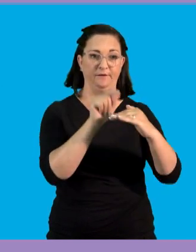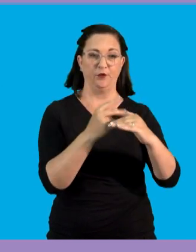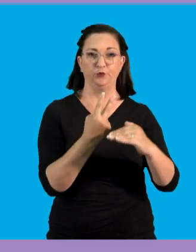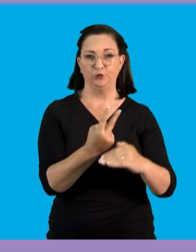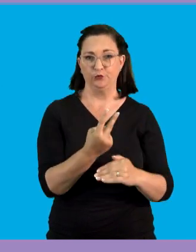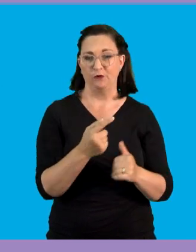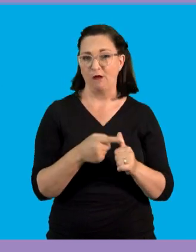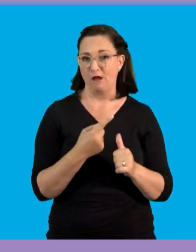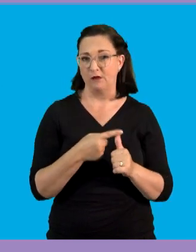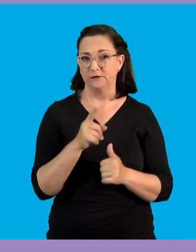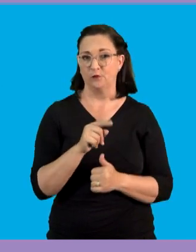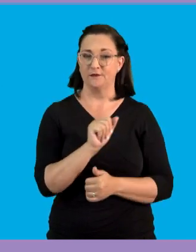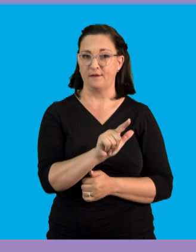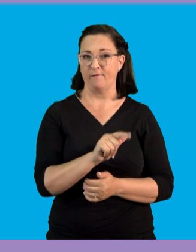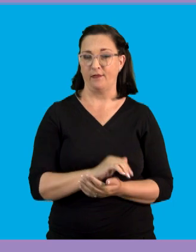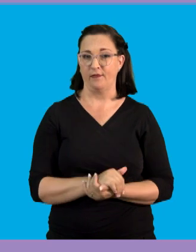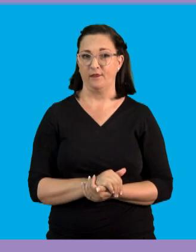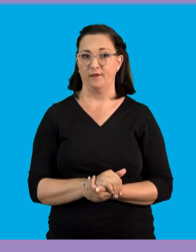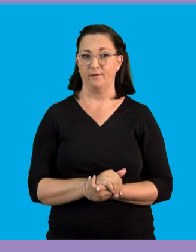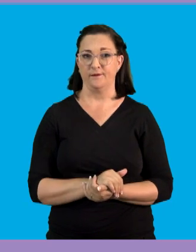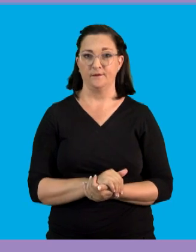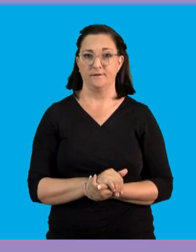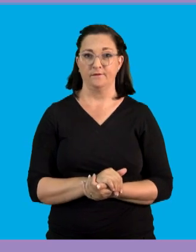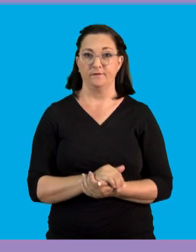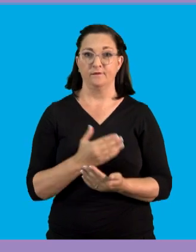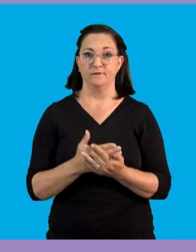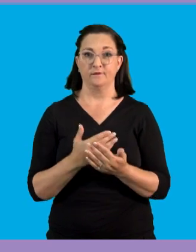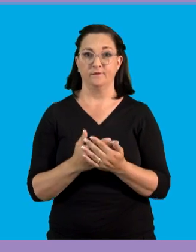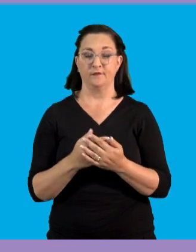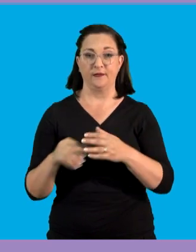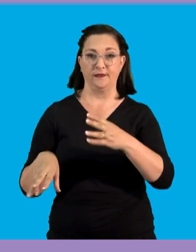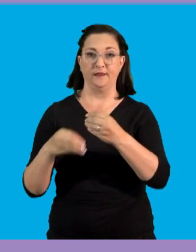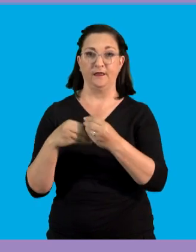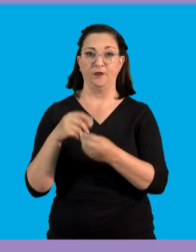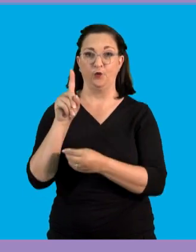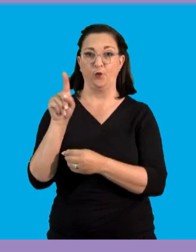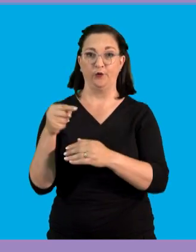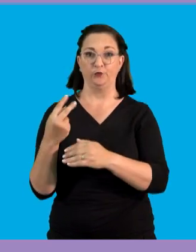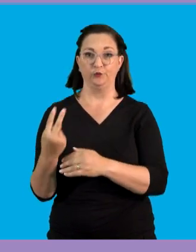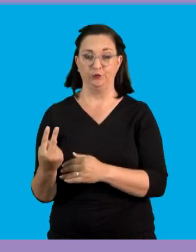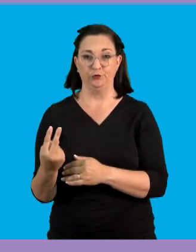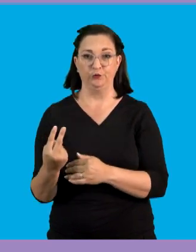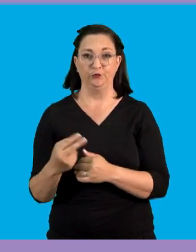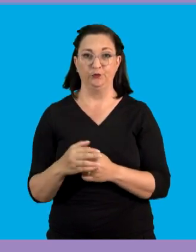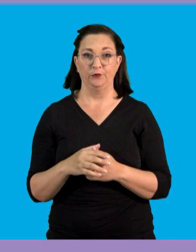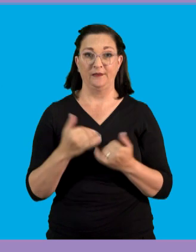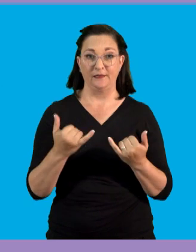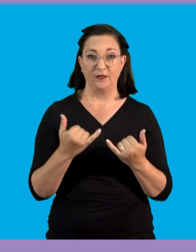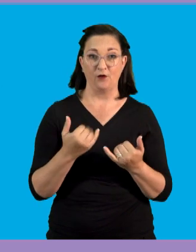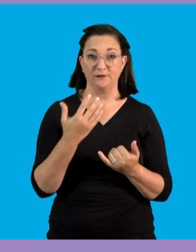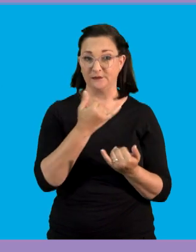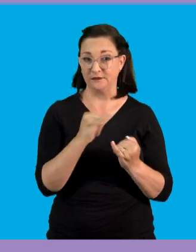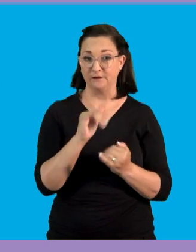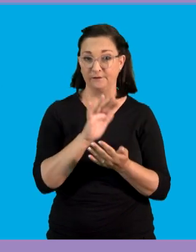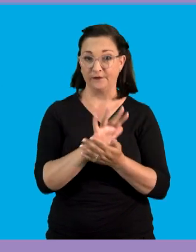2. And 14 divided by 2 is 7. And when I add that to 1 half, now we no longer